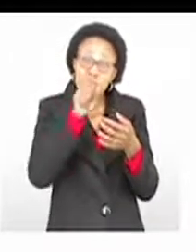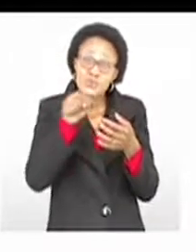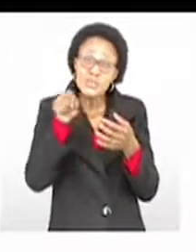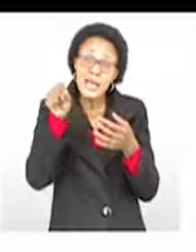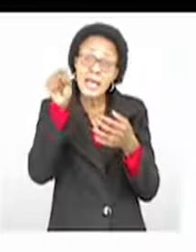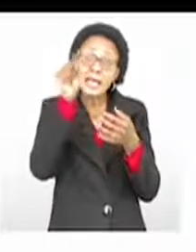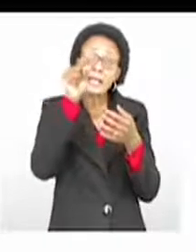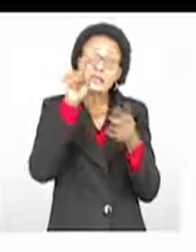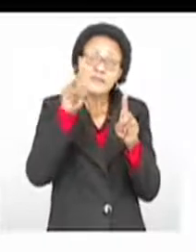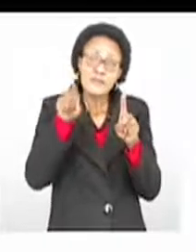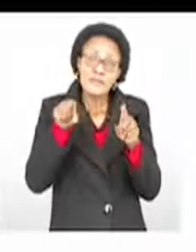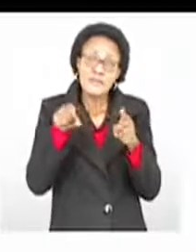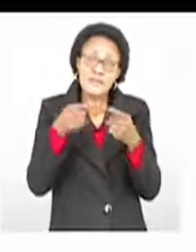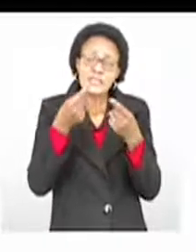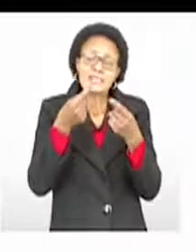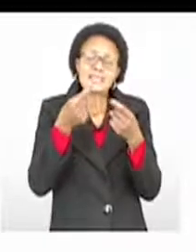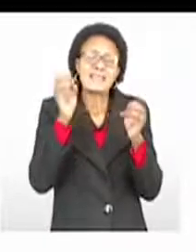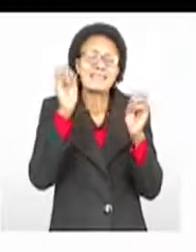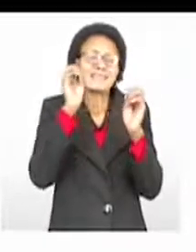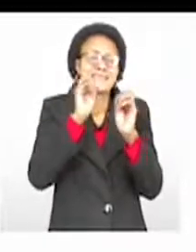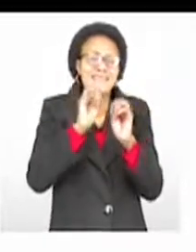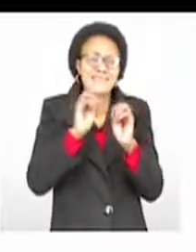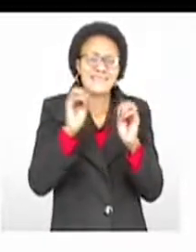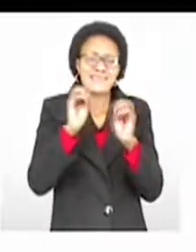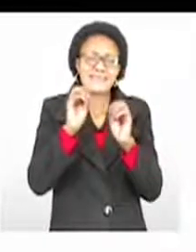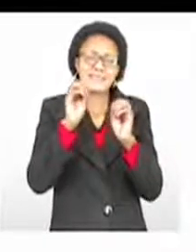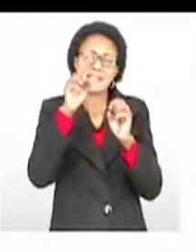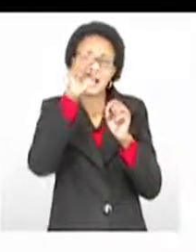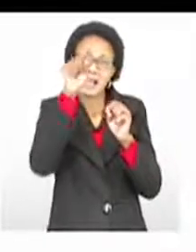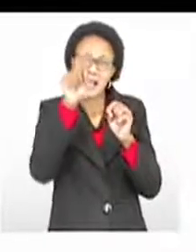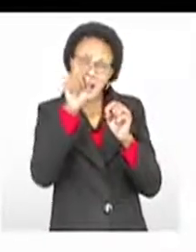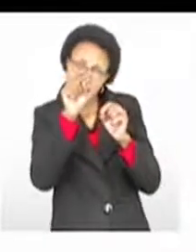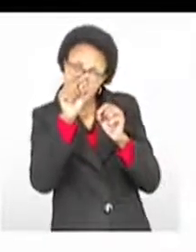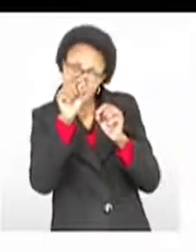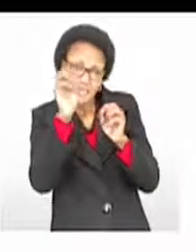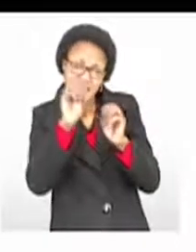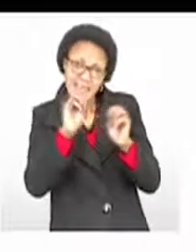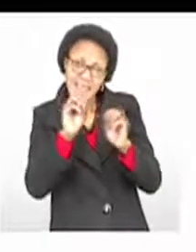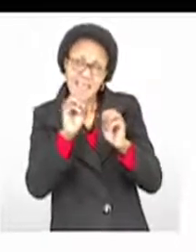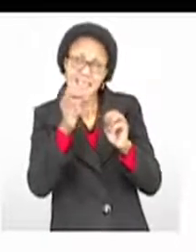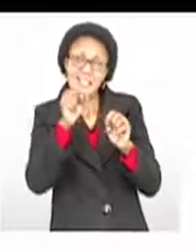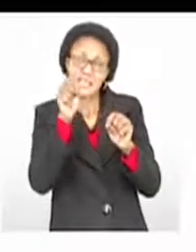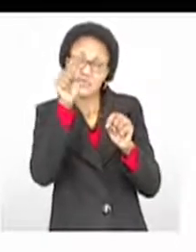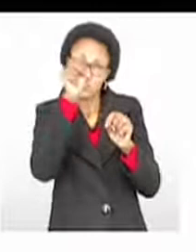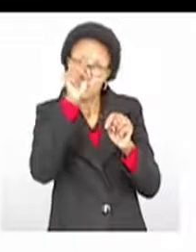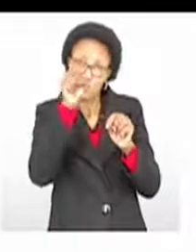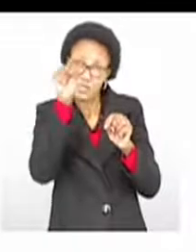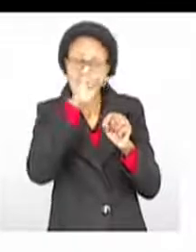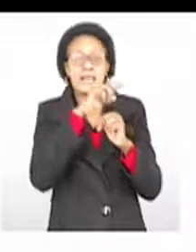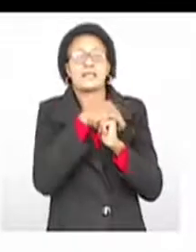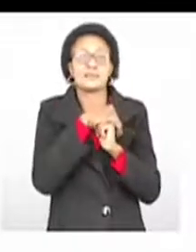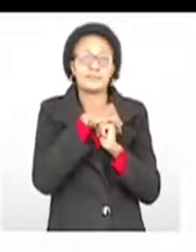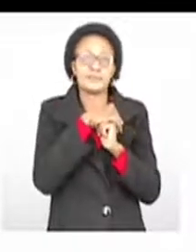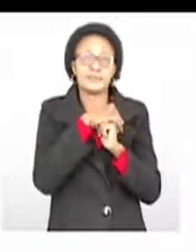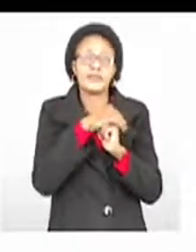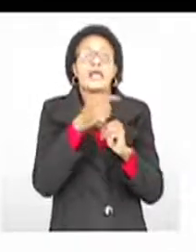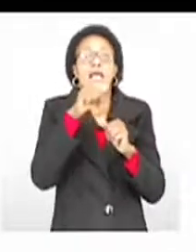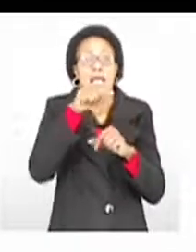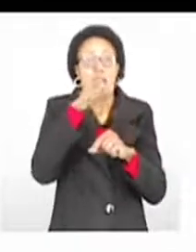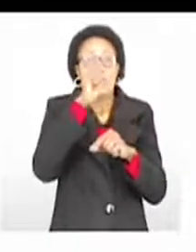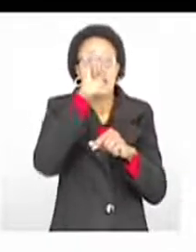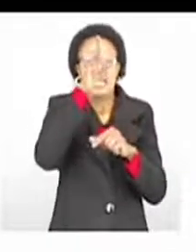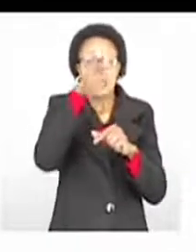missing from the bottom picture. You can also afterwards color the picture as